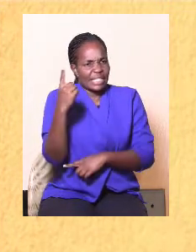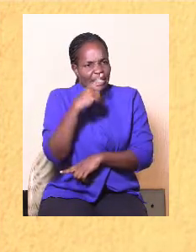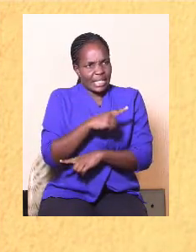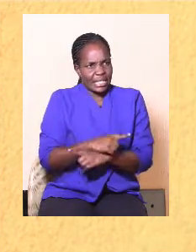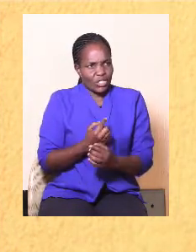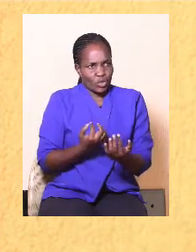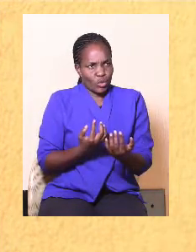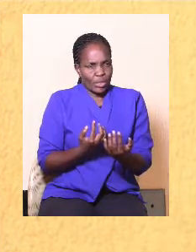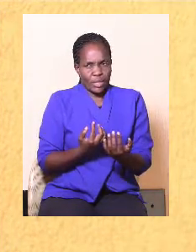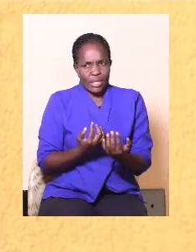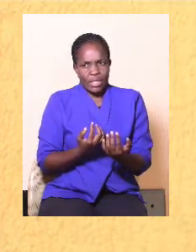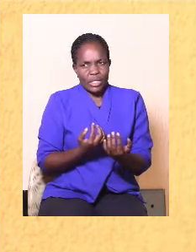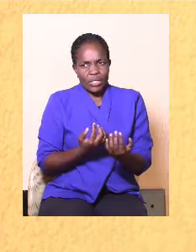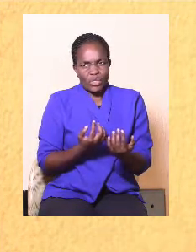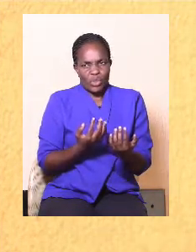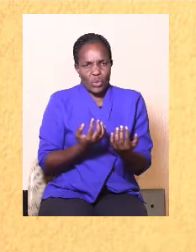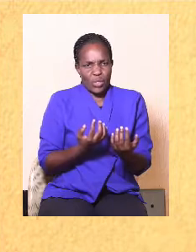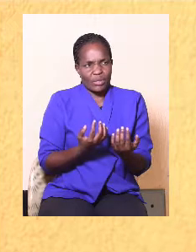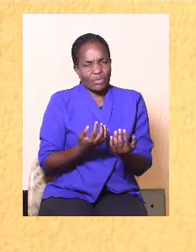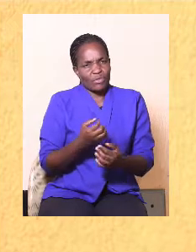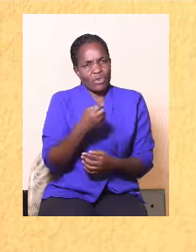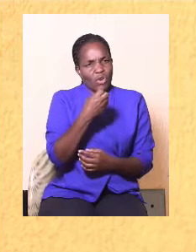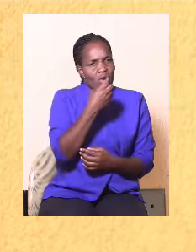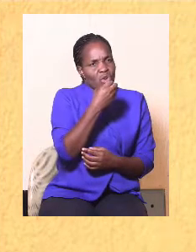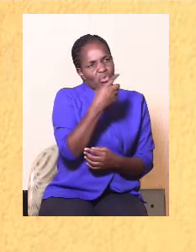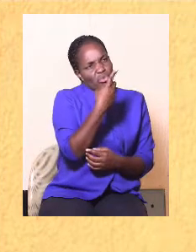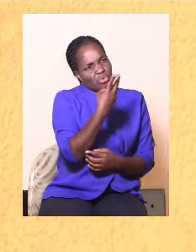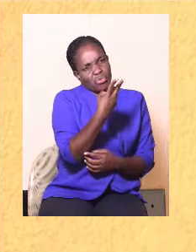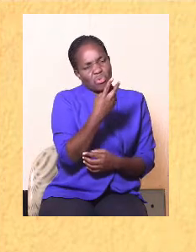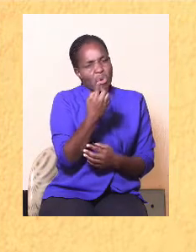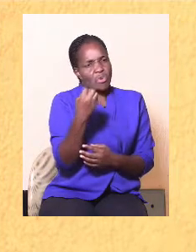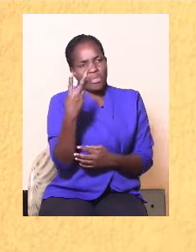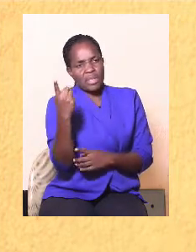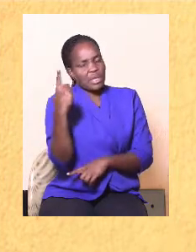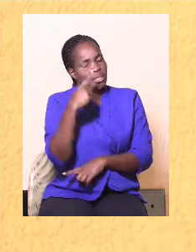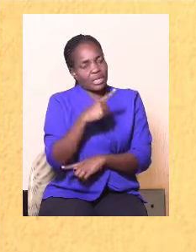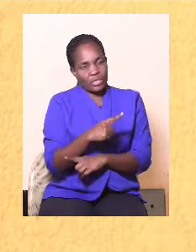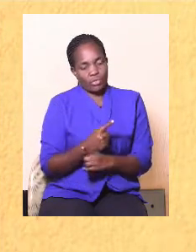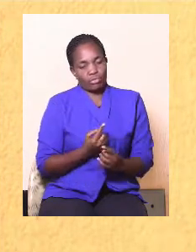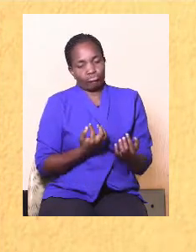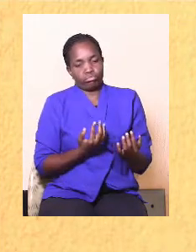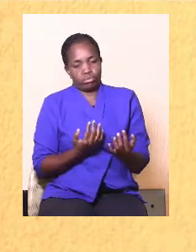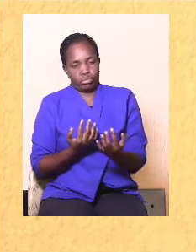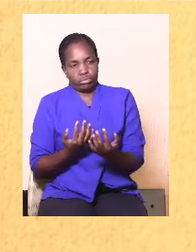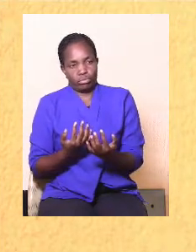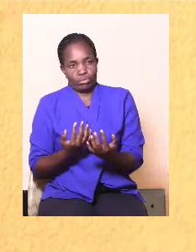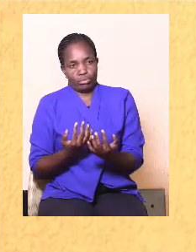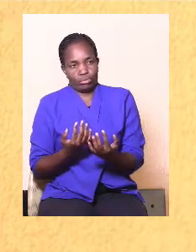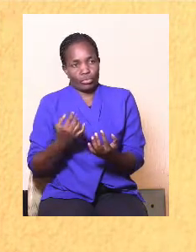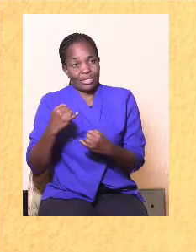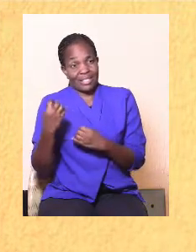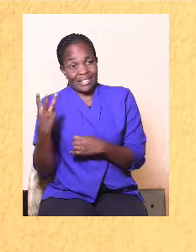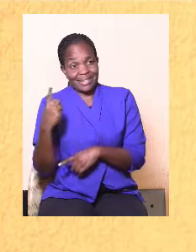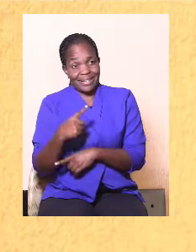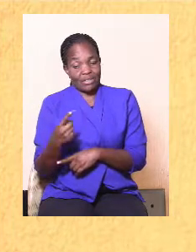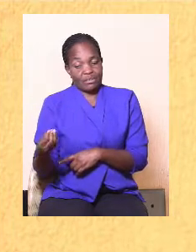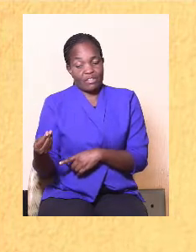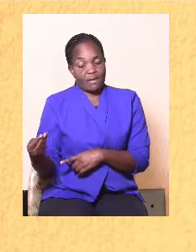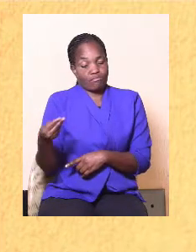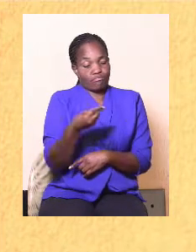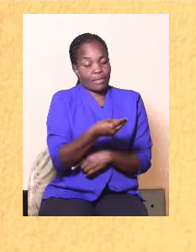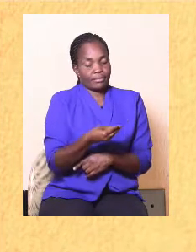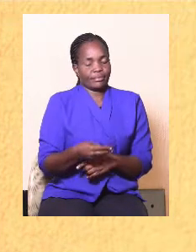72 hours. So roughly between 2 days and 3 days, you receive your money. How are you going to receive your money?